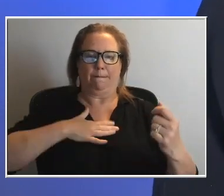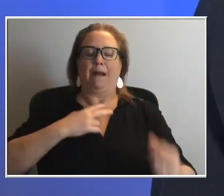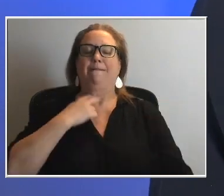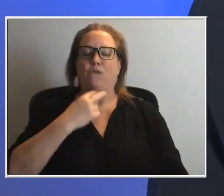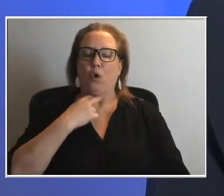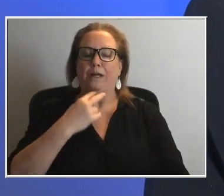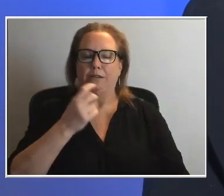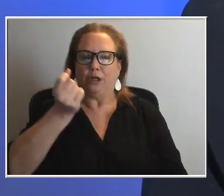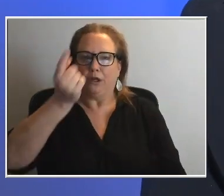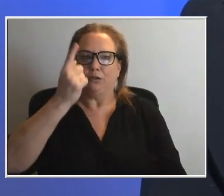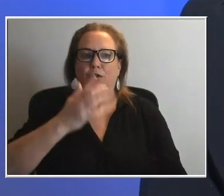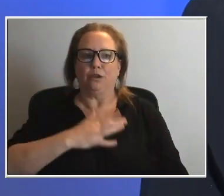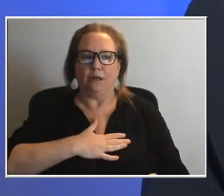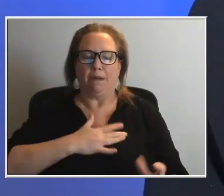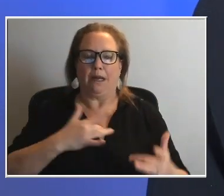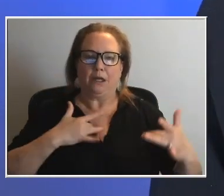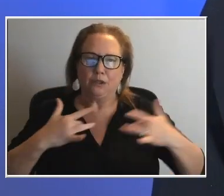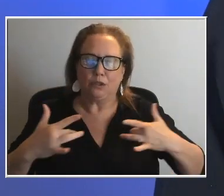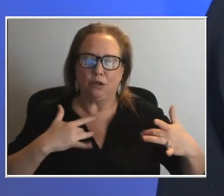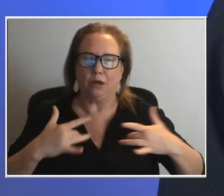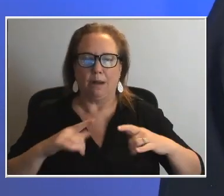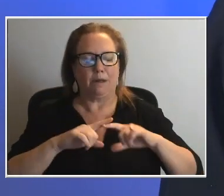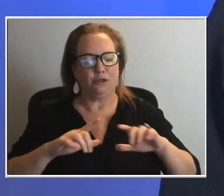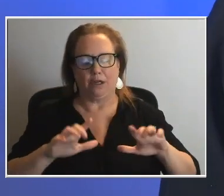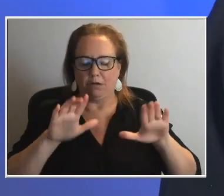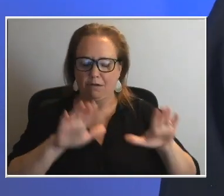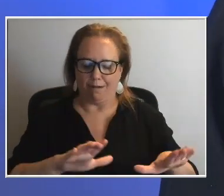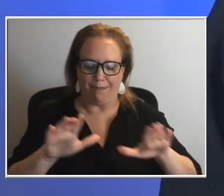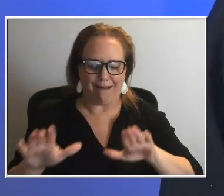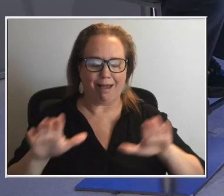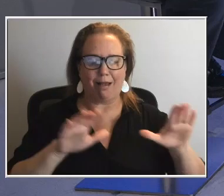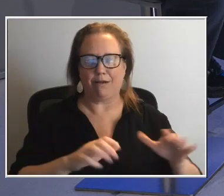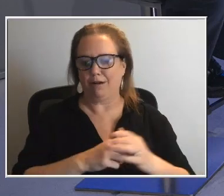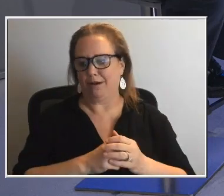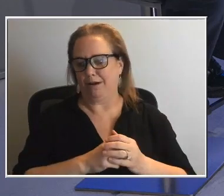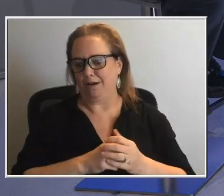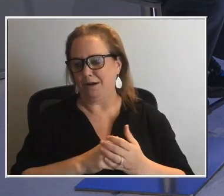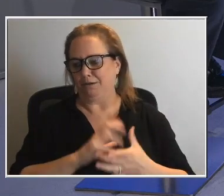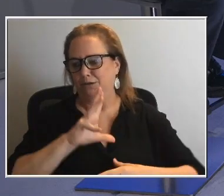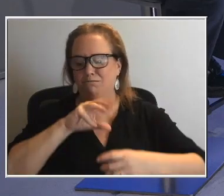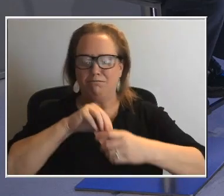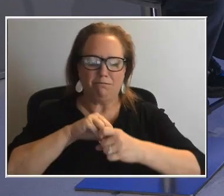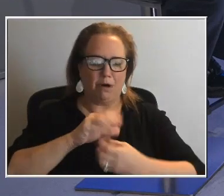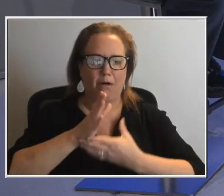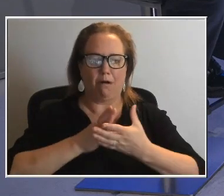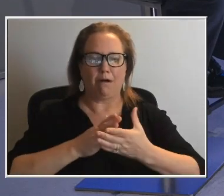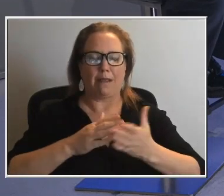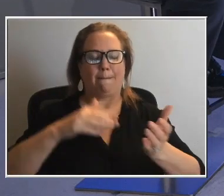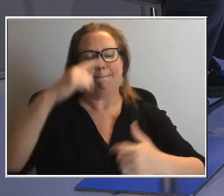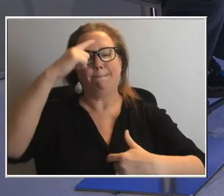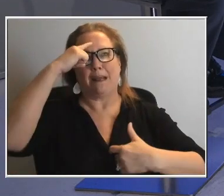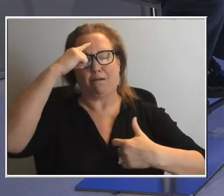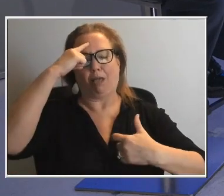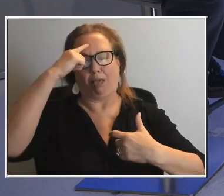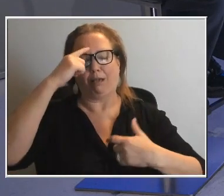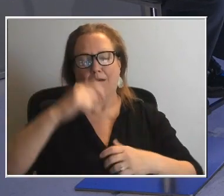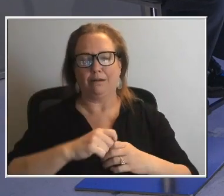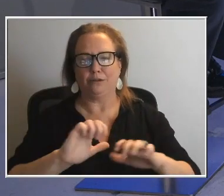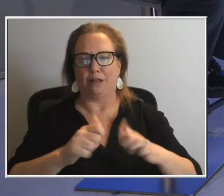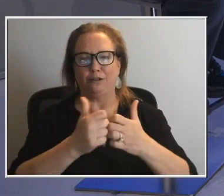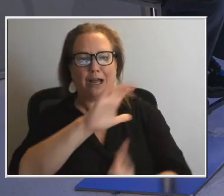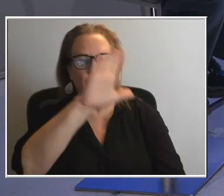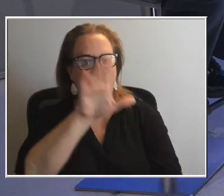and but she calmed me down. Yeah. She was a part of kind of your mental, she helped with that mental state. Absolutely. You'd never met her before, right?